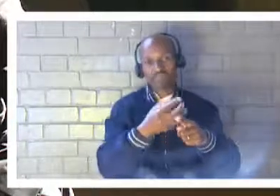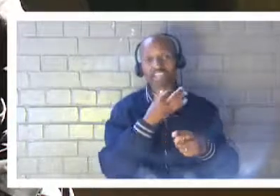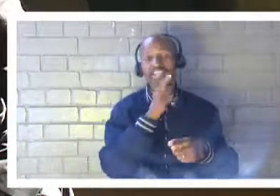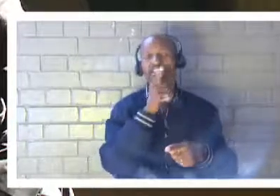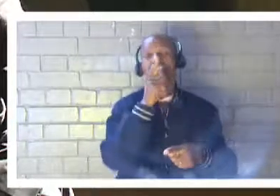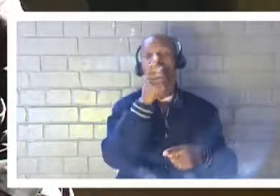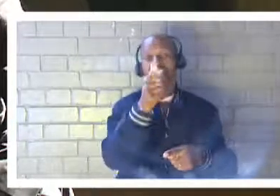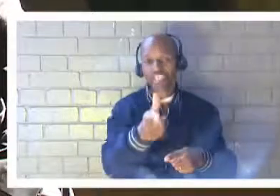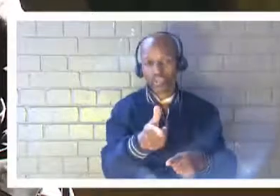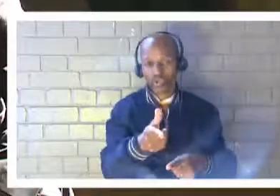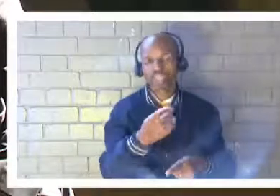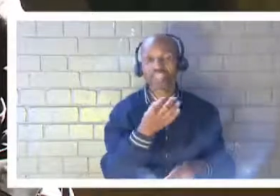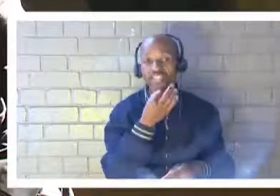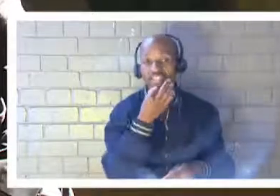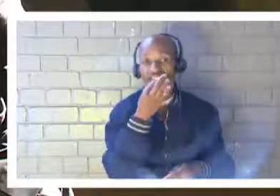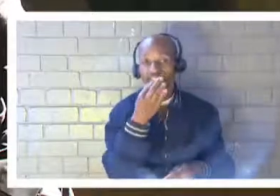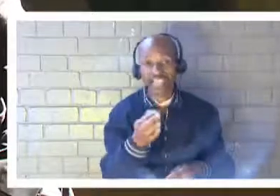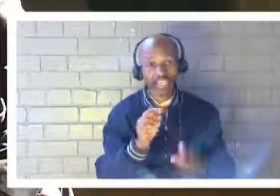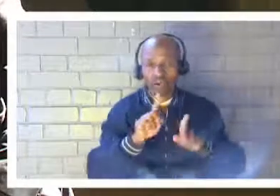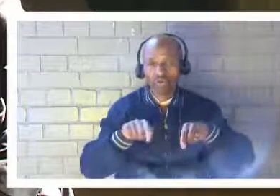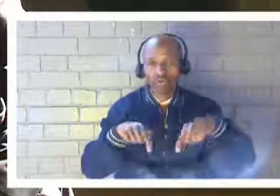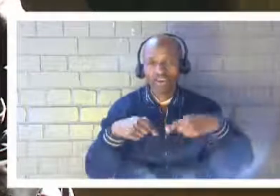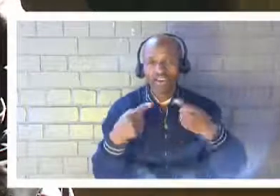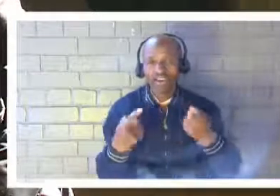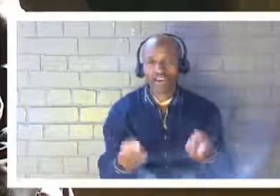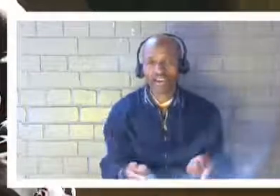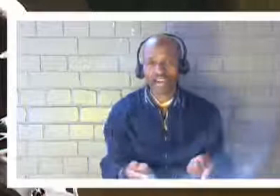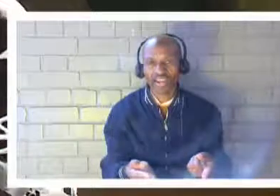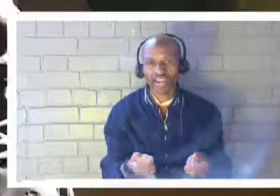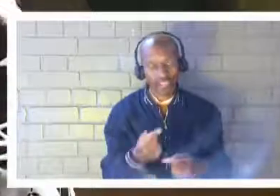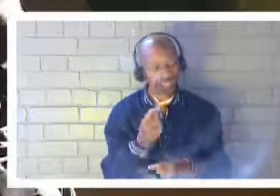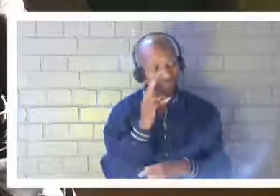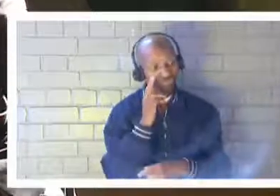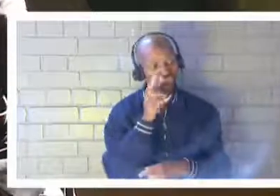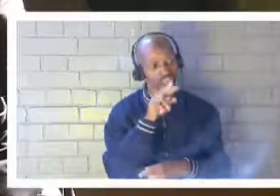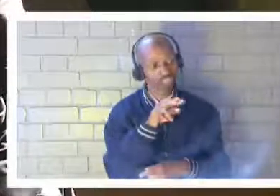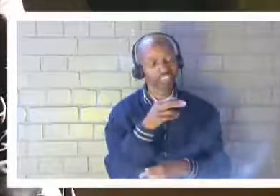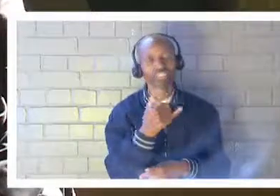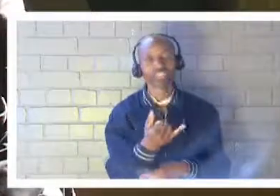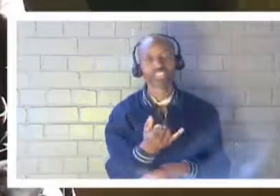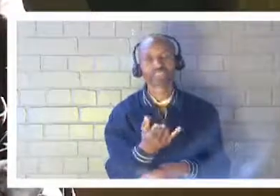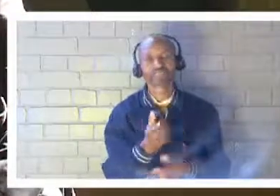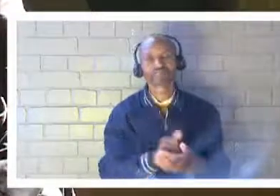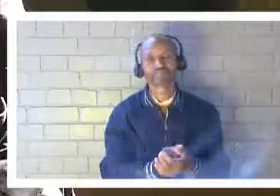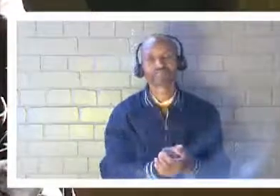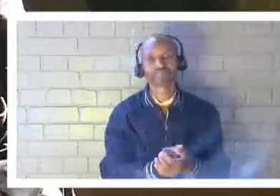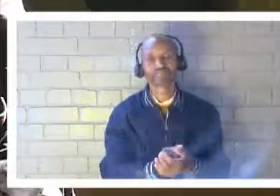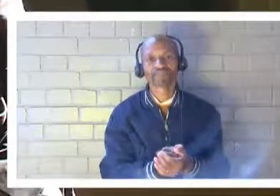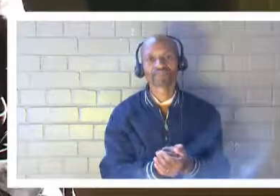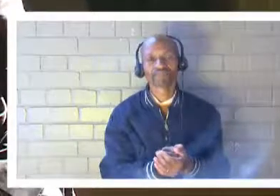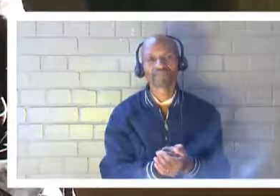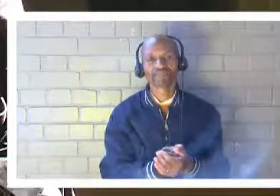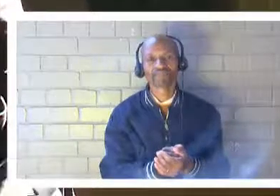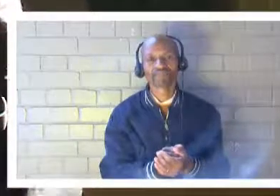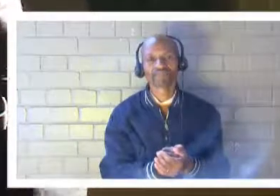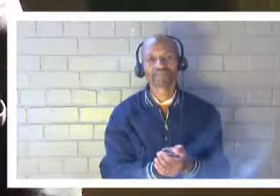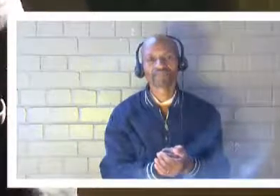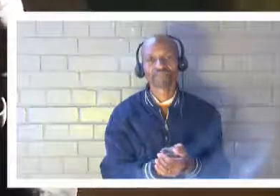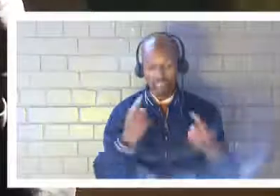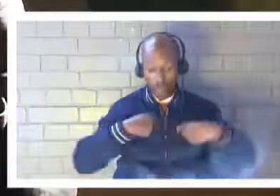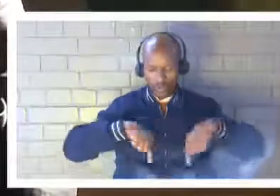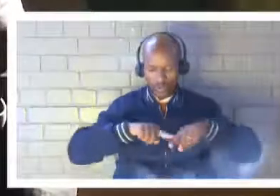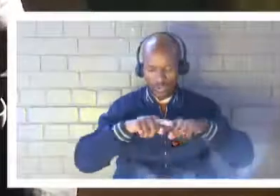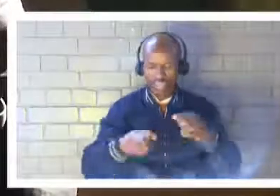we are unable to see to it that we give